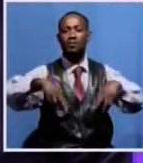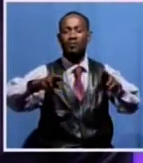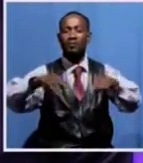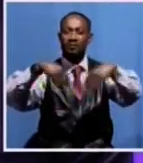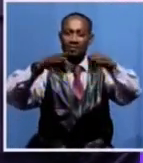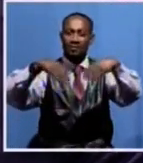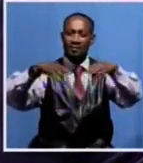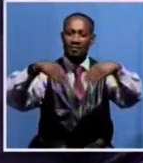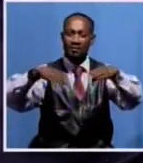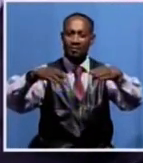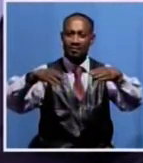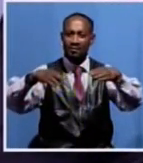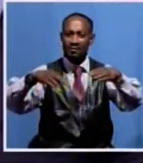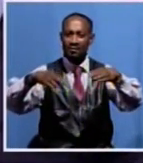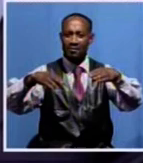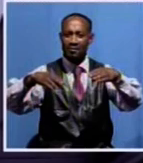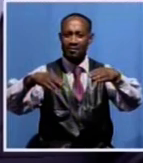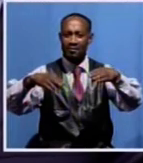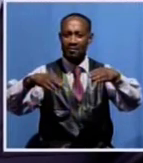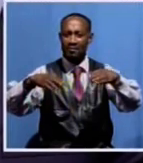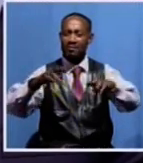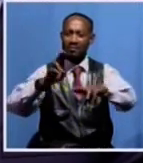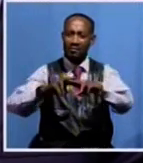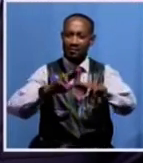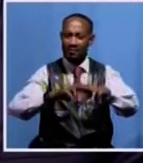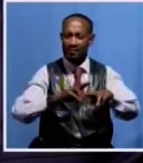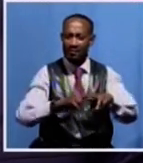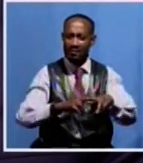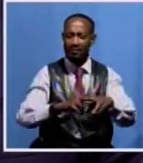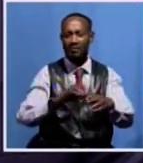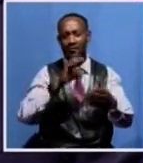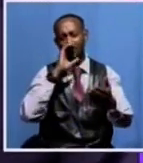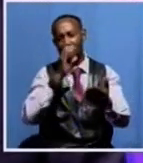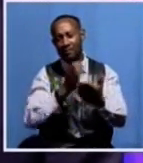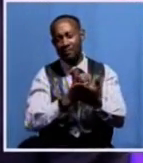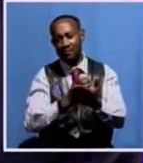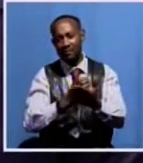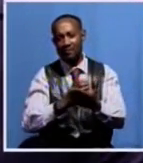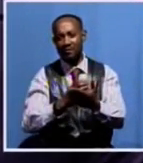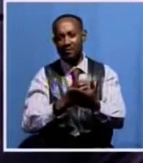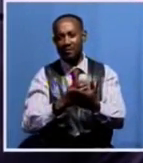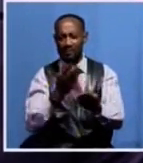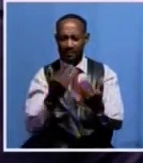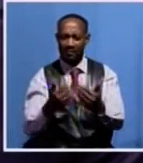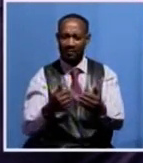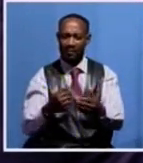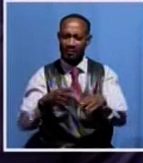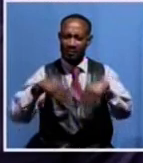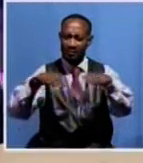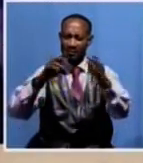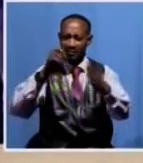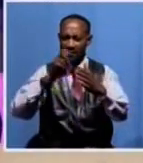Yeah, those are part of that distribution chain. They are at the far end of the chain, all right? So with sales tax, this will be cut off. But